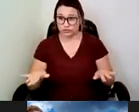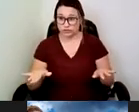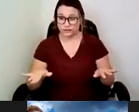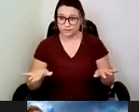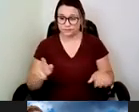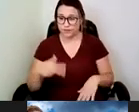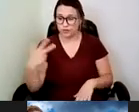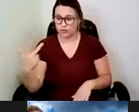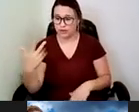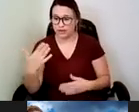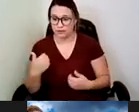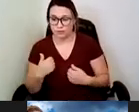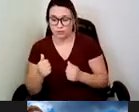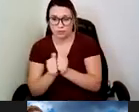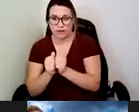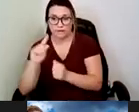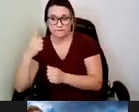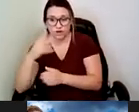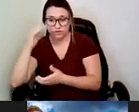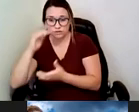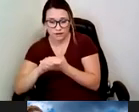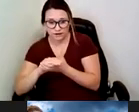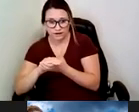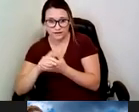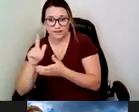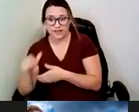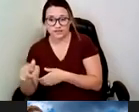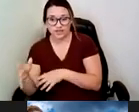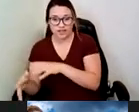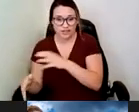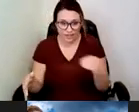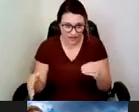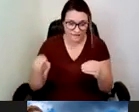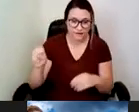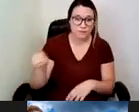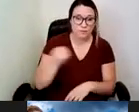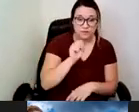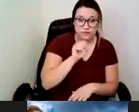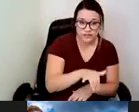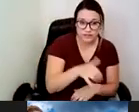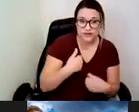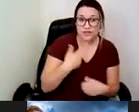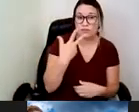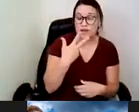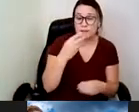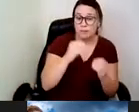an initial marriage in Florida, and she abandoned that family as a young woman, moved to Syracuse, had 3 more